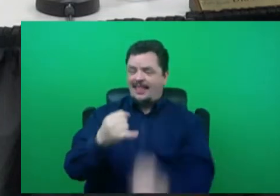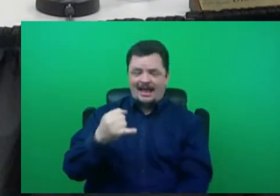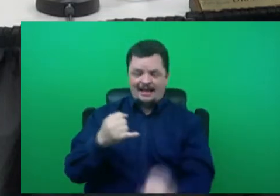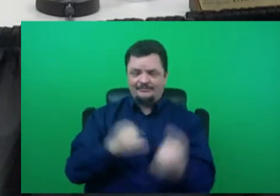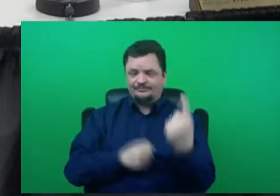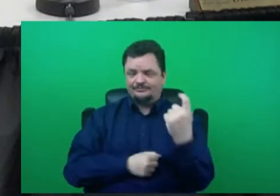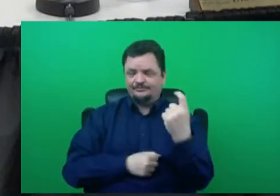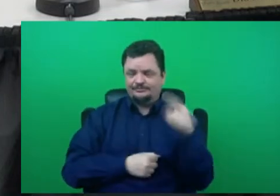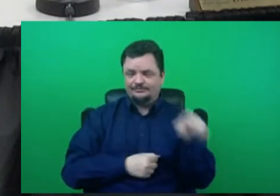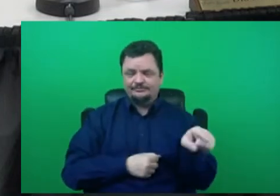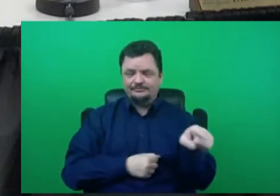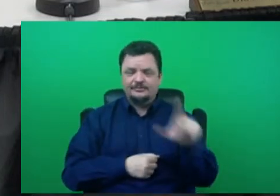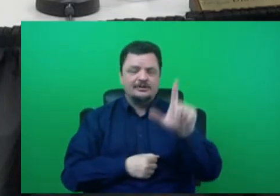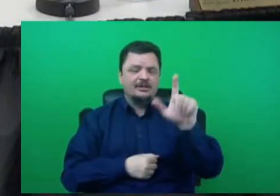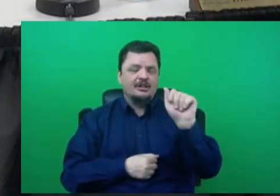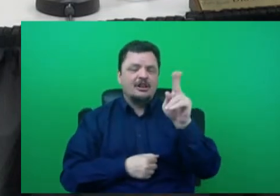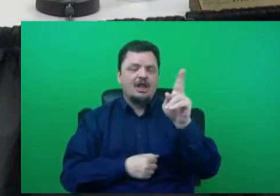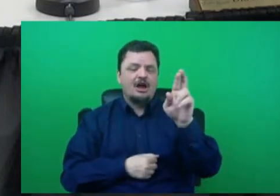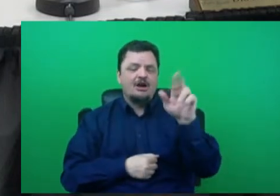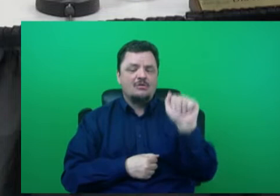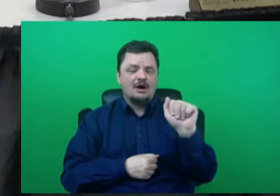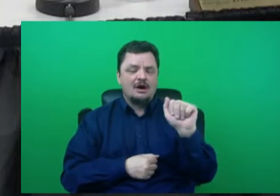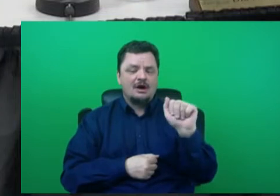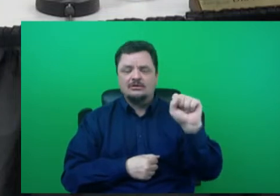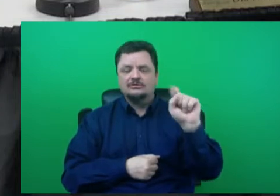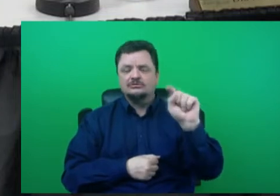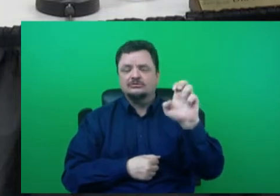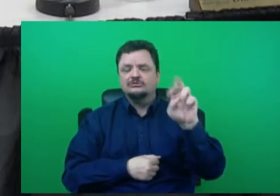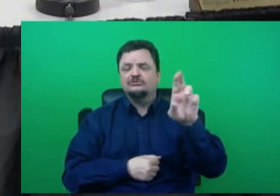maternal child health program. If you could come up and introduce yourself.